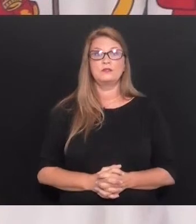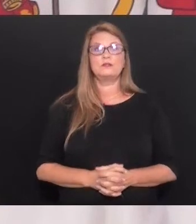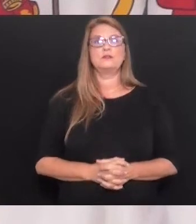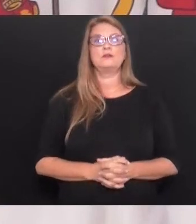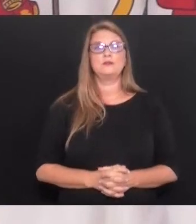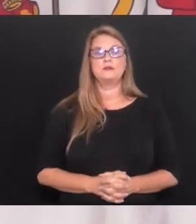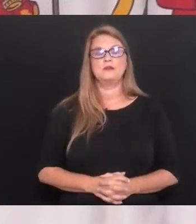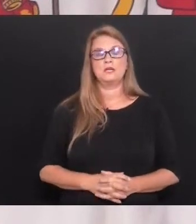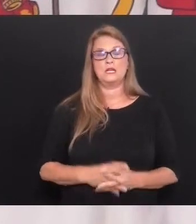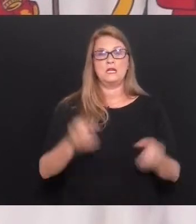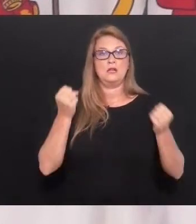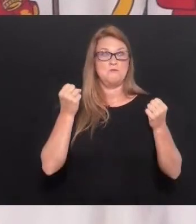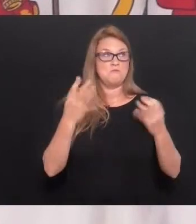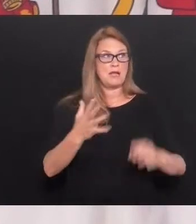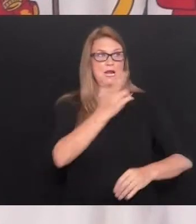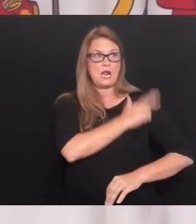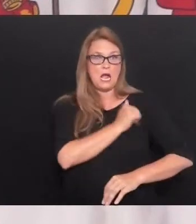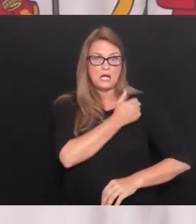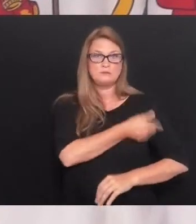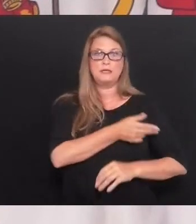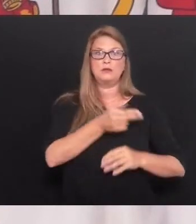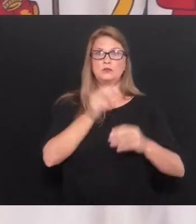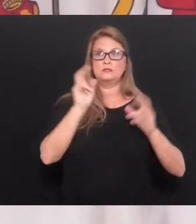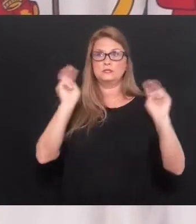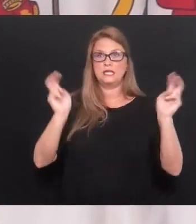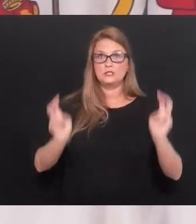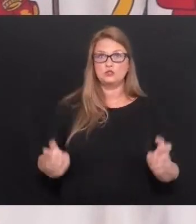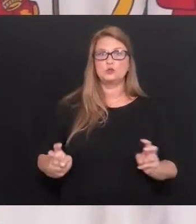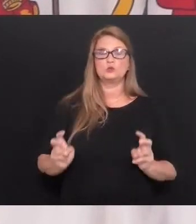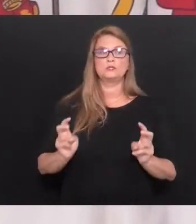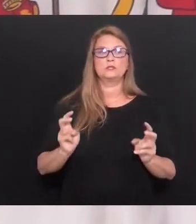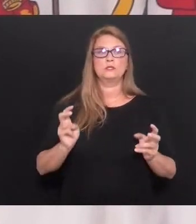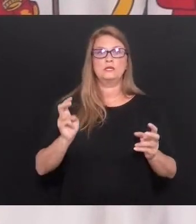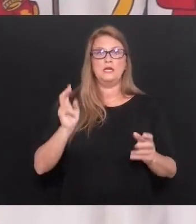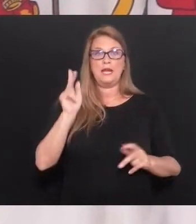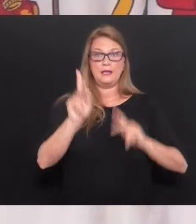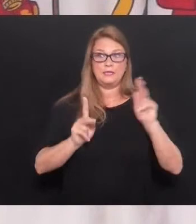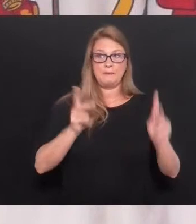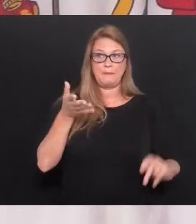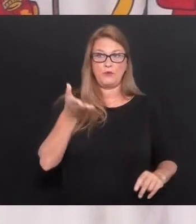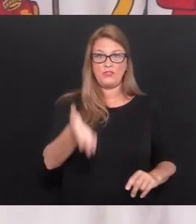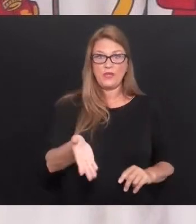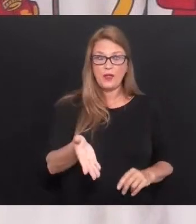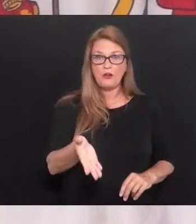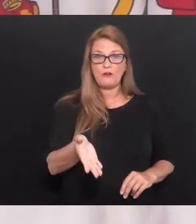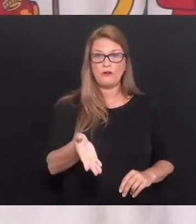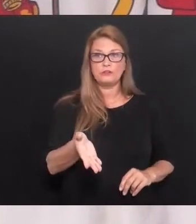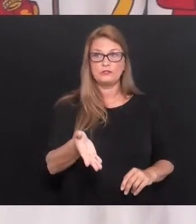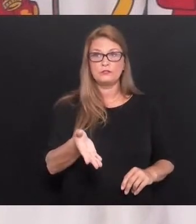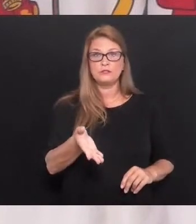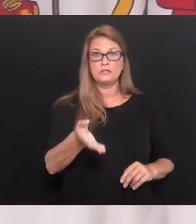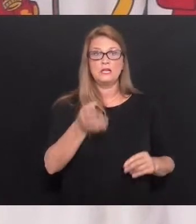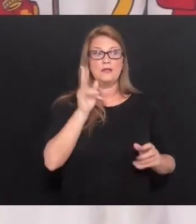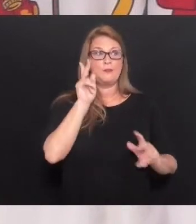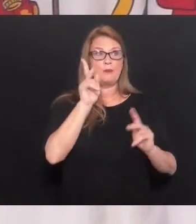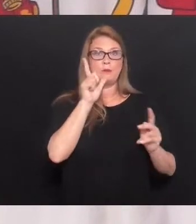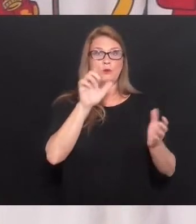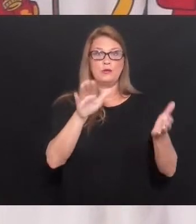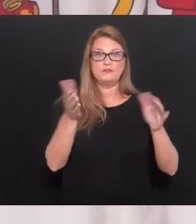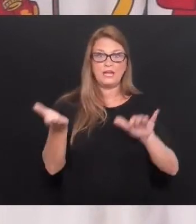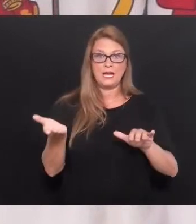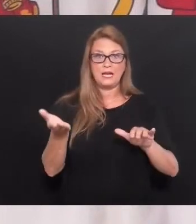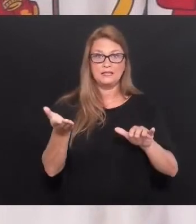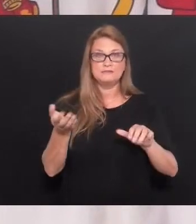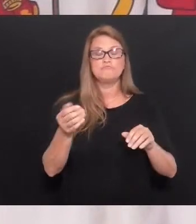the overwhelming majority of those those that are there, especially those that we lose, have never